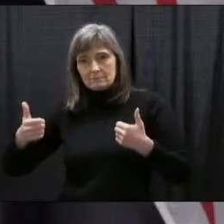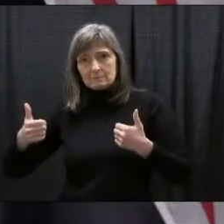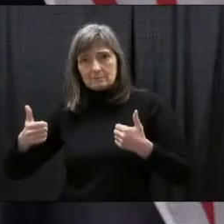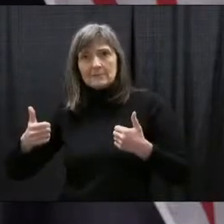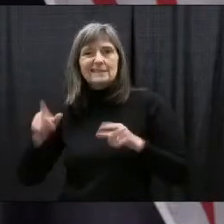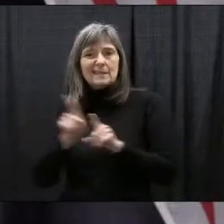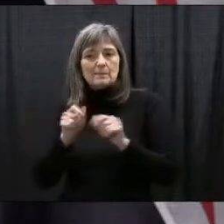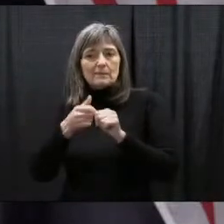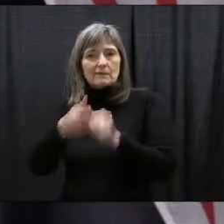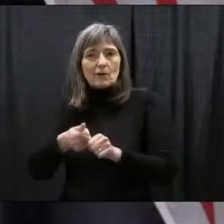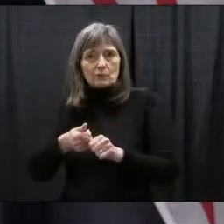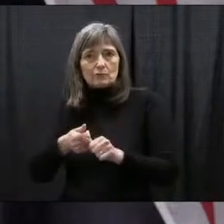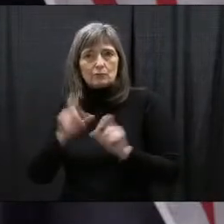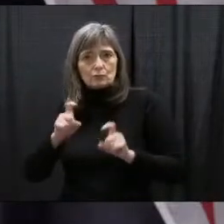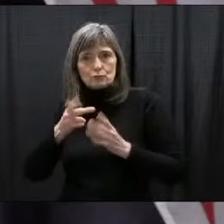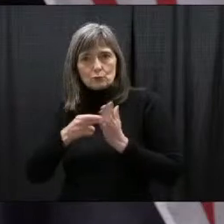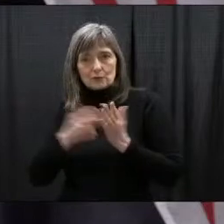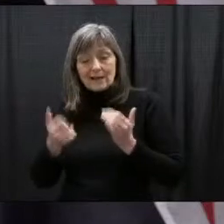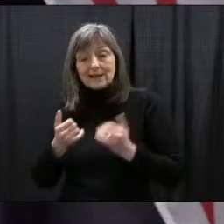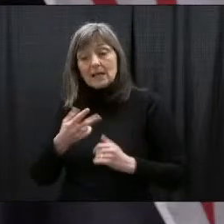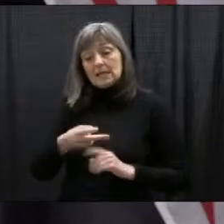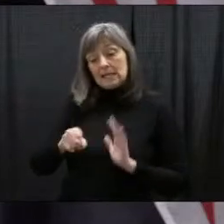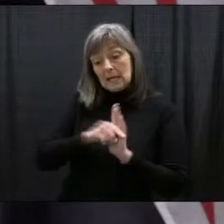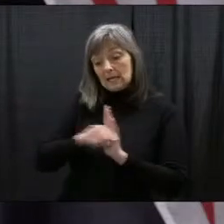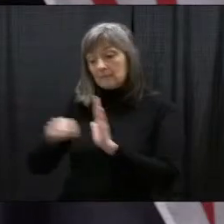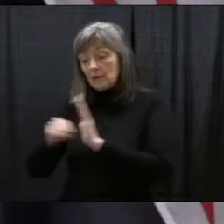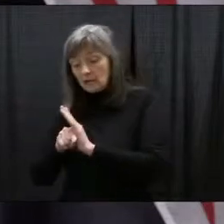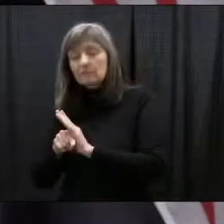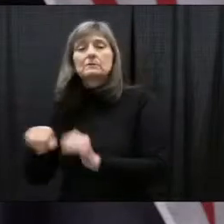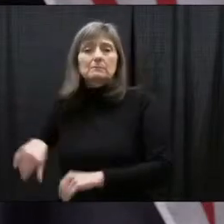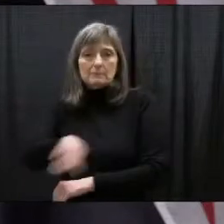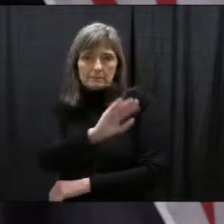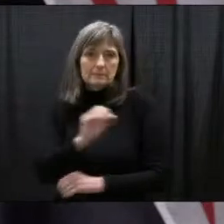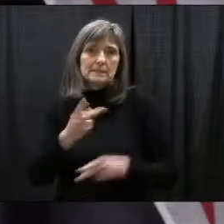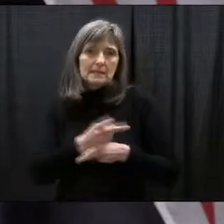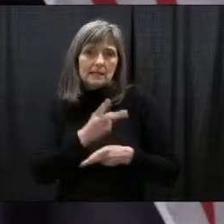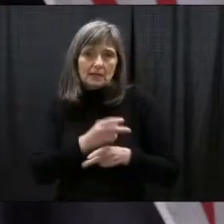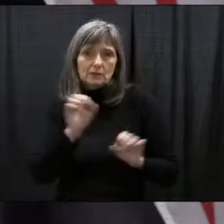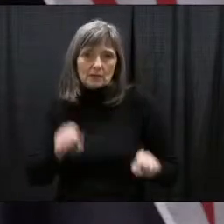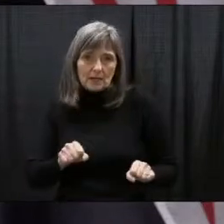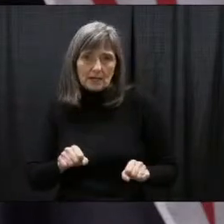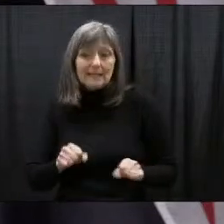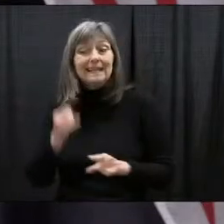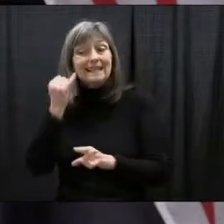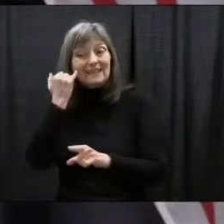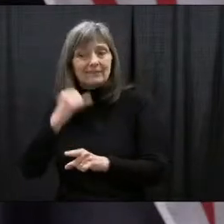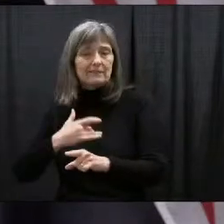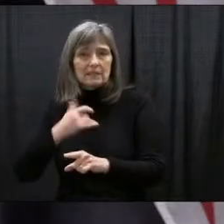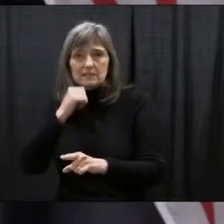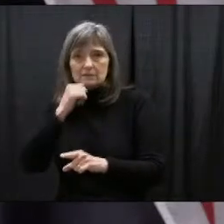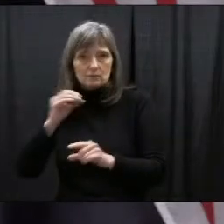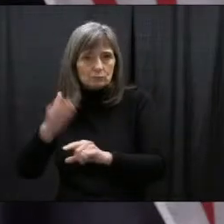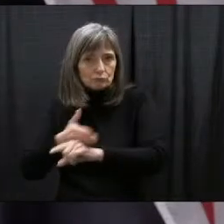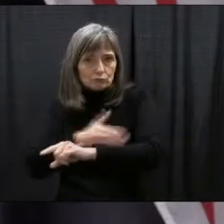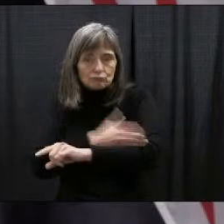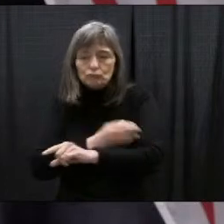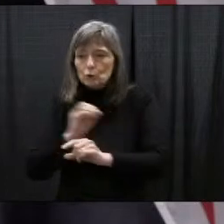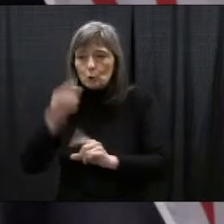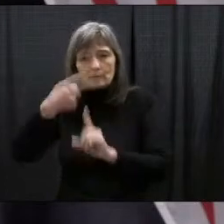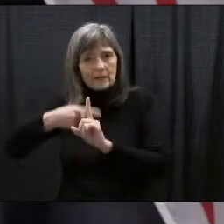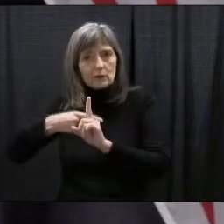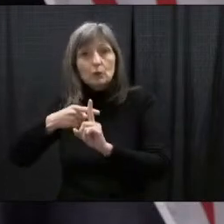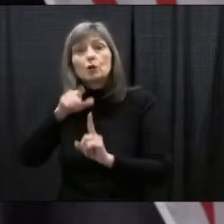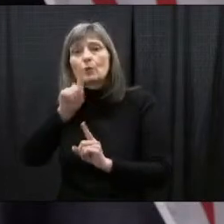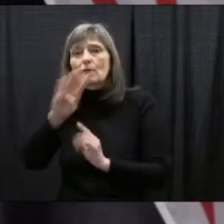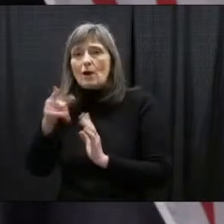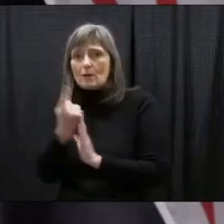guidance. Excuse me. If both are negative, they can return to daycare once their symptoms are improving and they have no fever